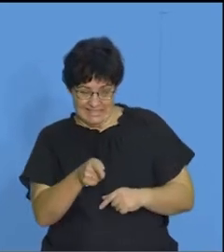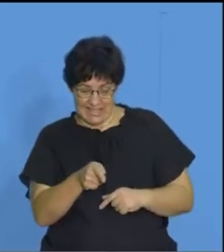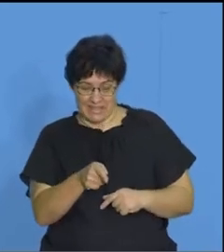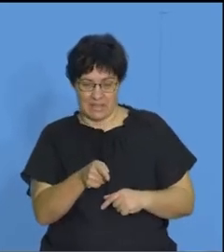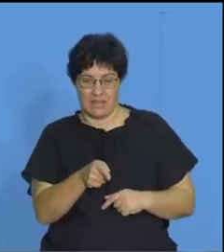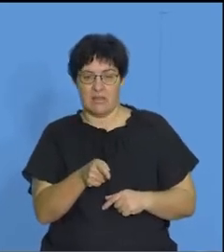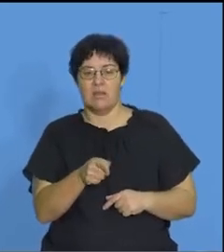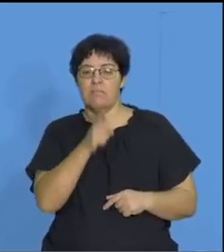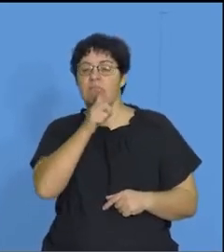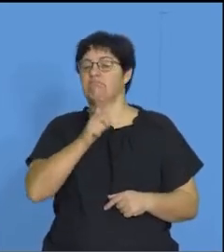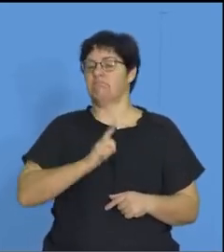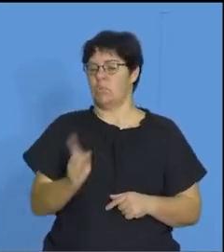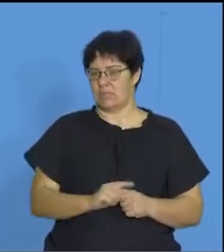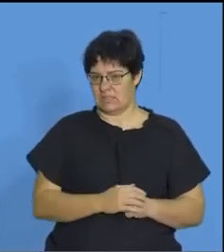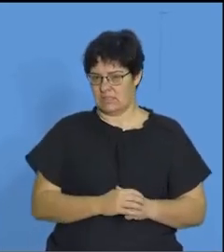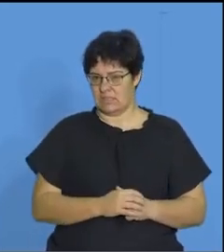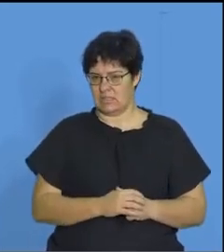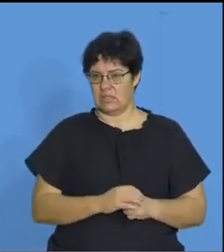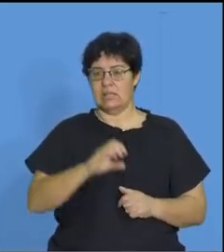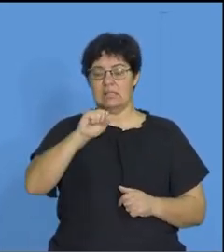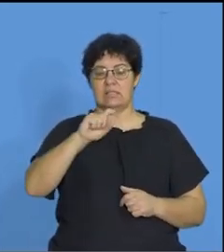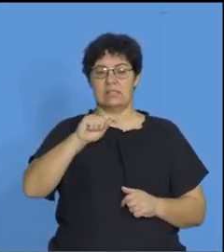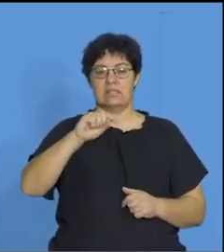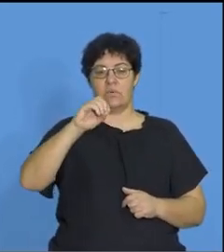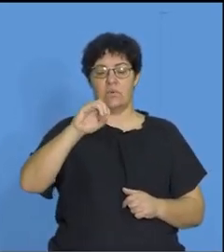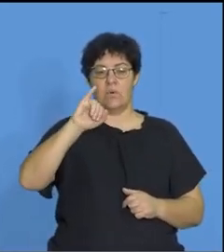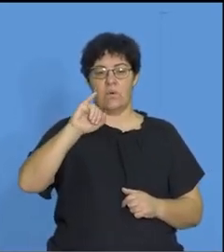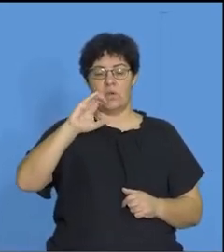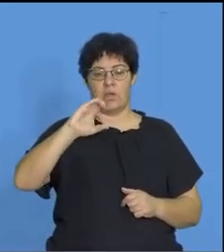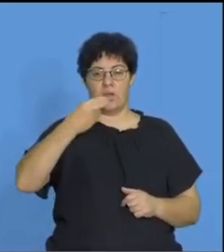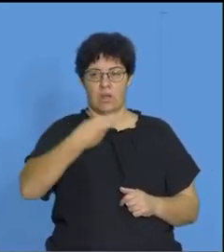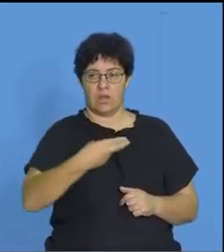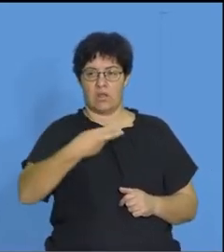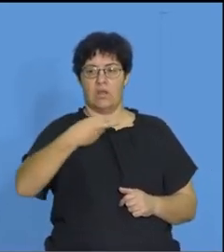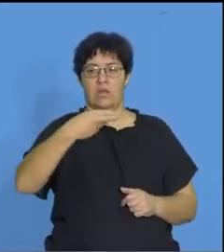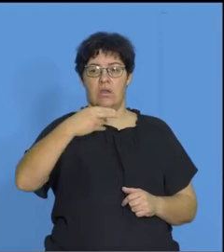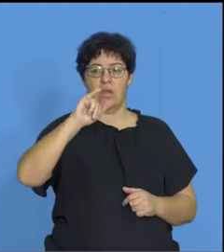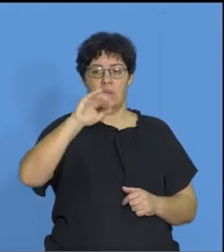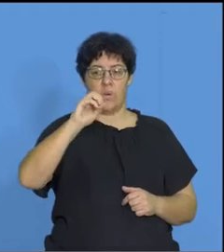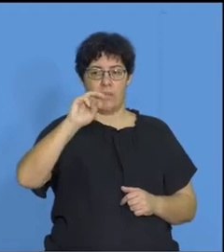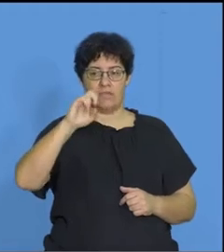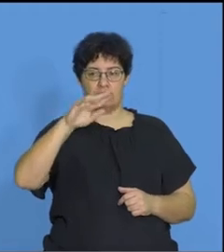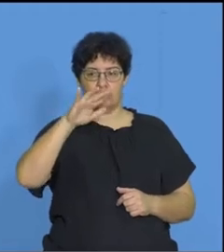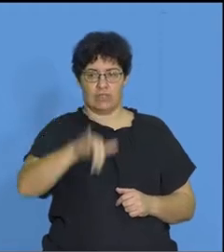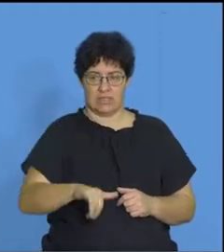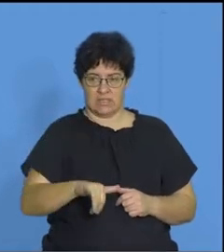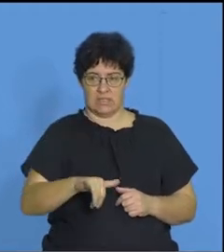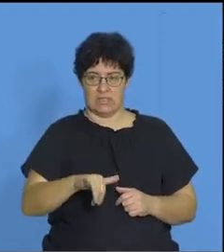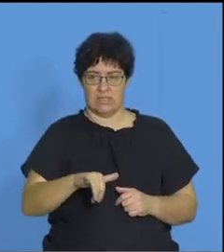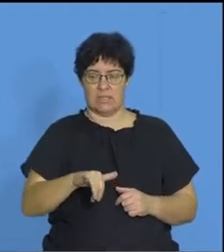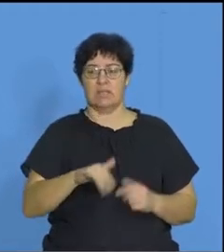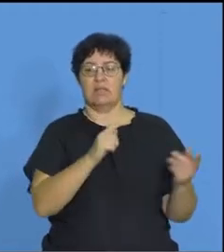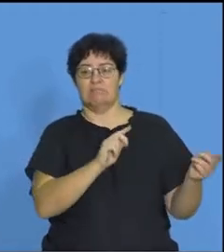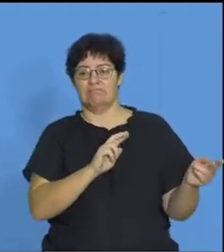reaction actually tells us that this is the stoichiometric ratio, in which substances actually react with each